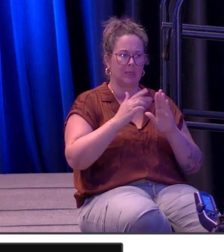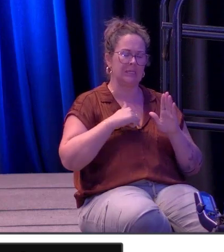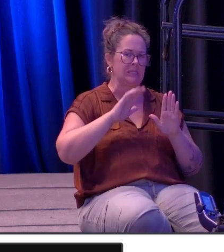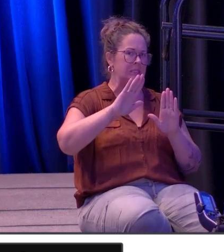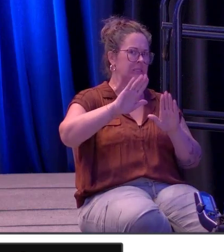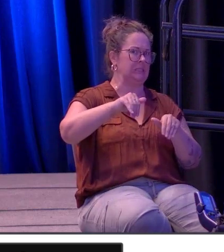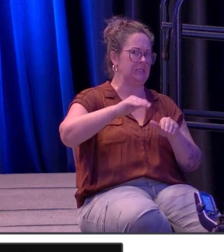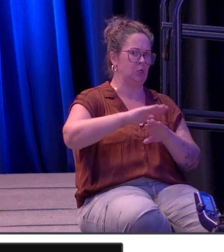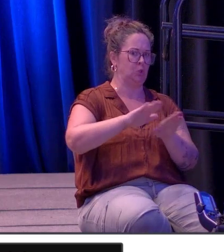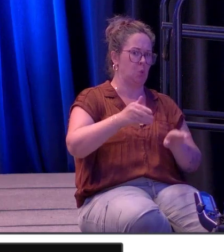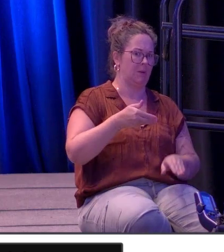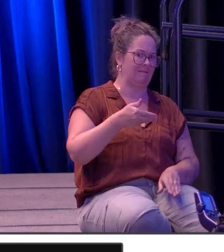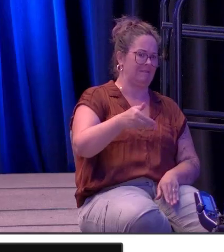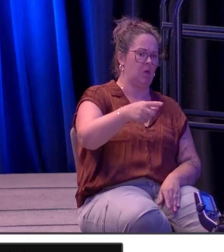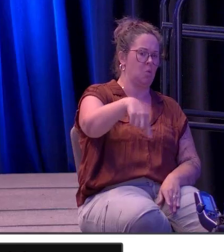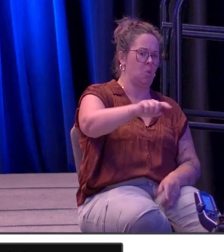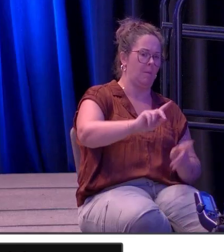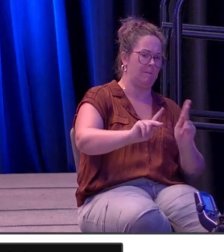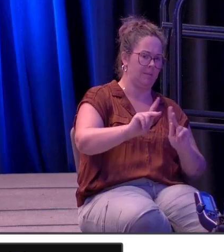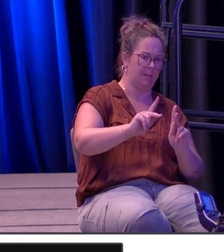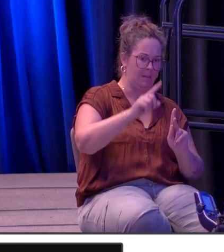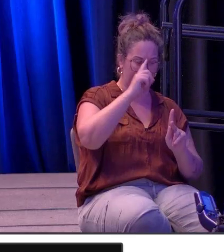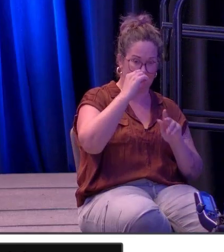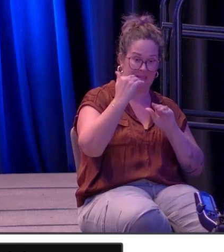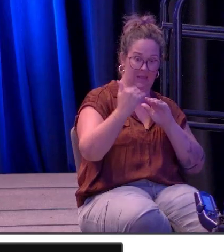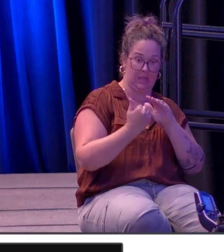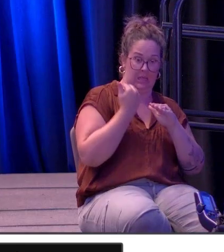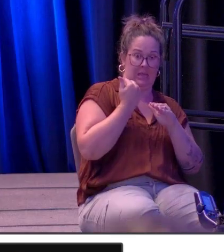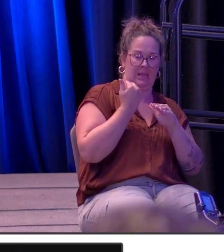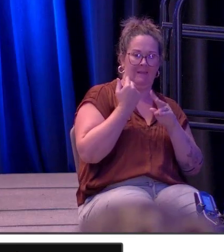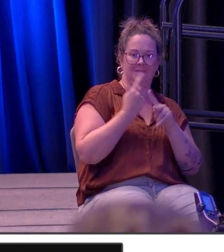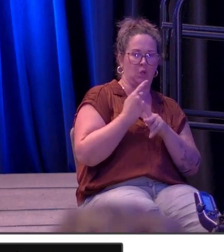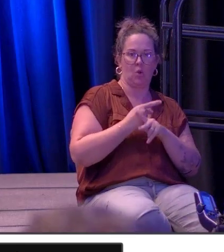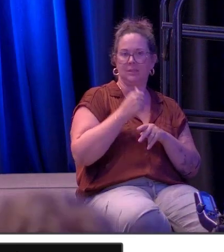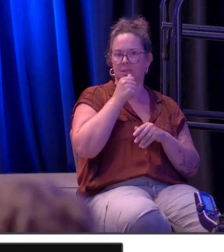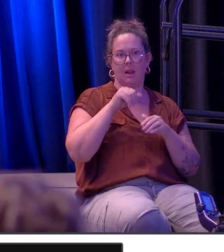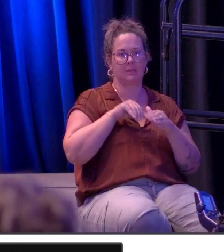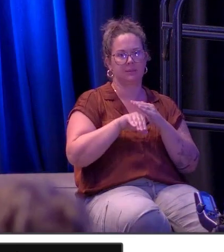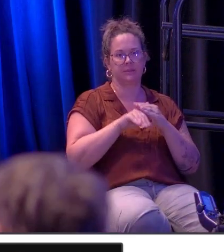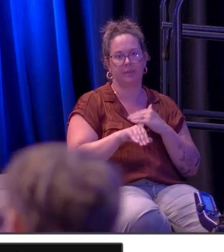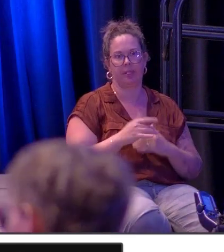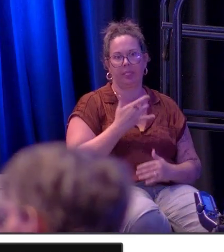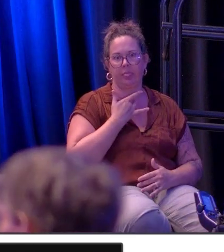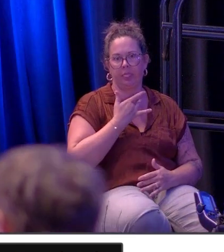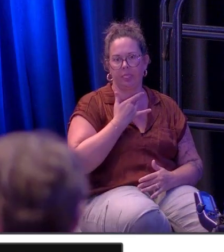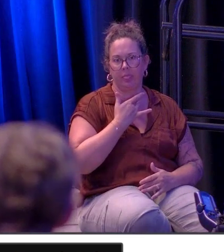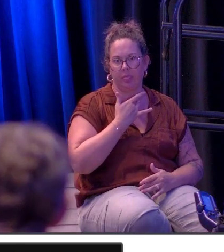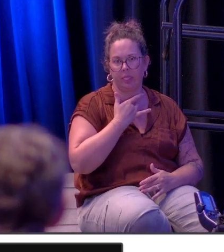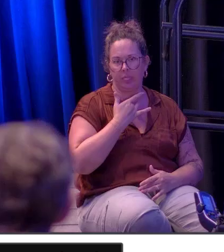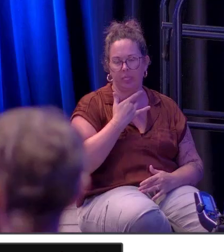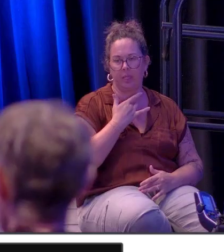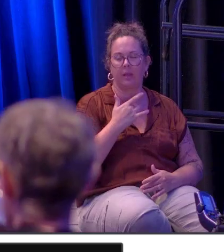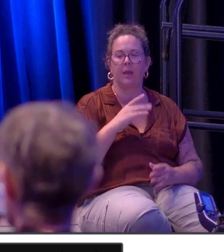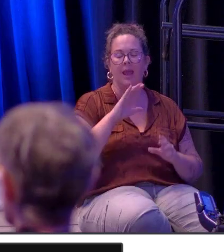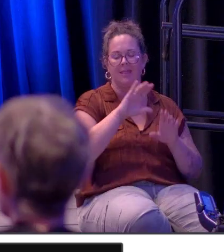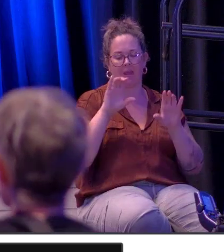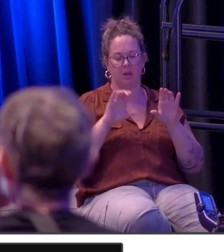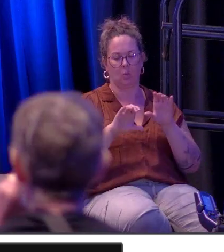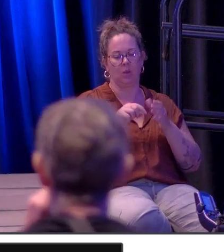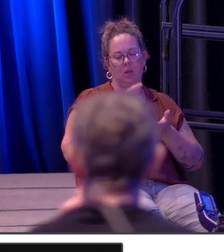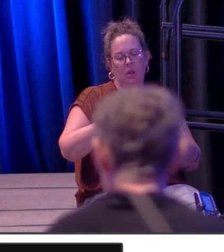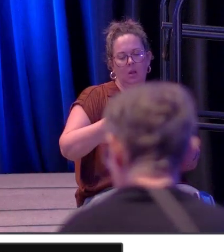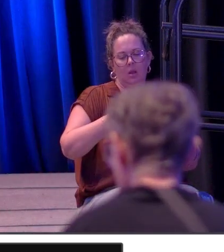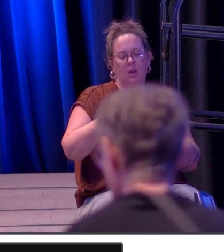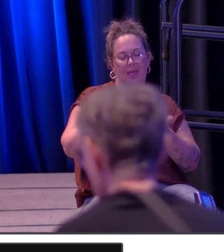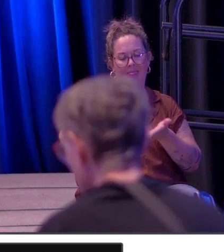them to come and find out that it's not accessible. Yep. And then when we talk about the dance floor, if you get into the